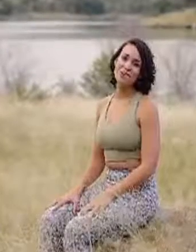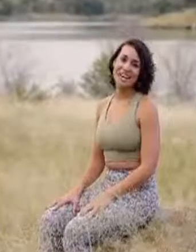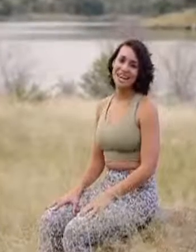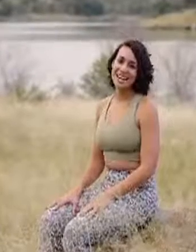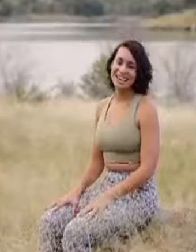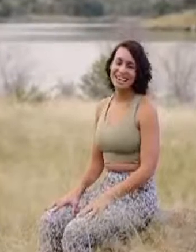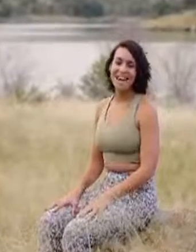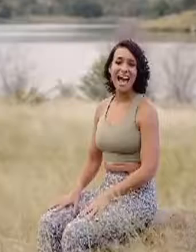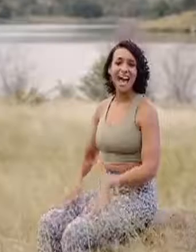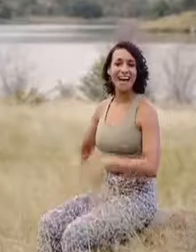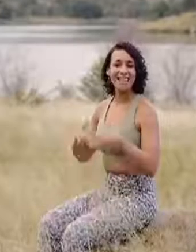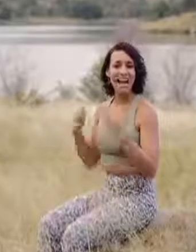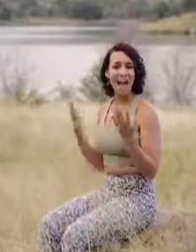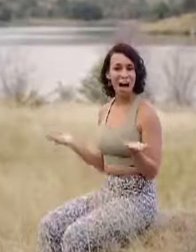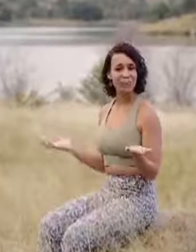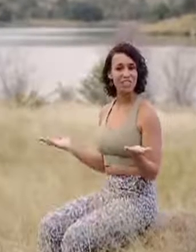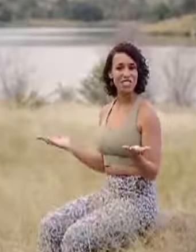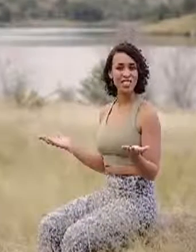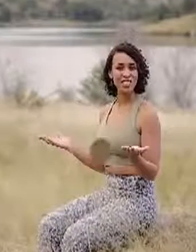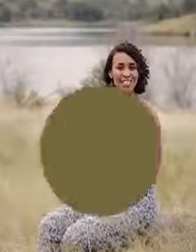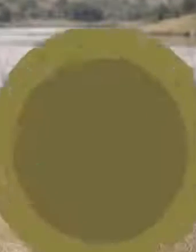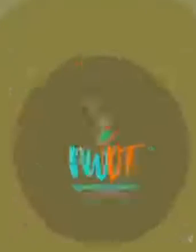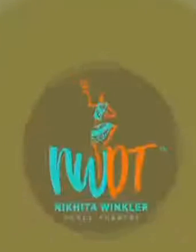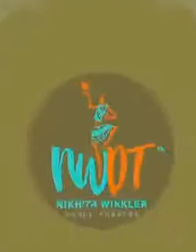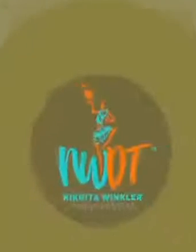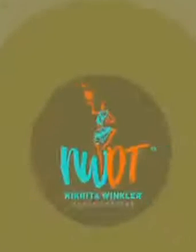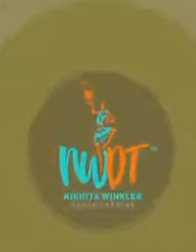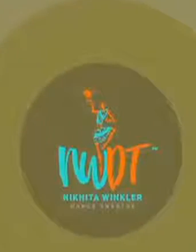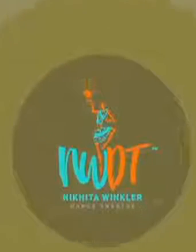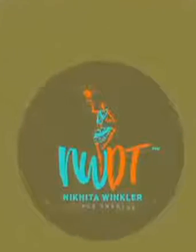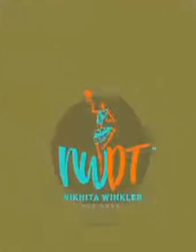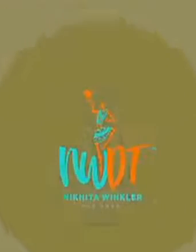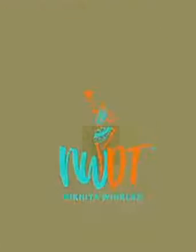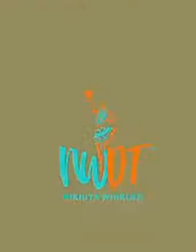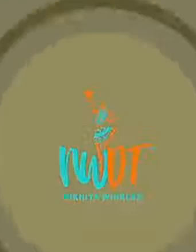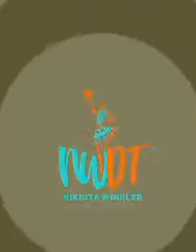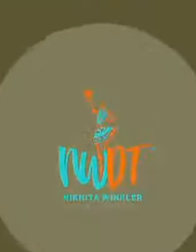to breathe and happy stretching.